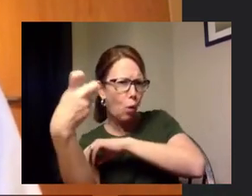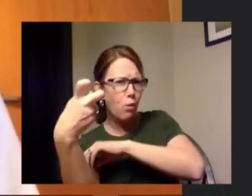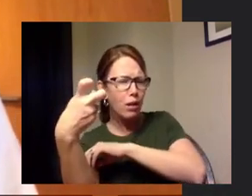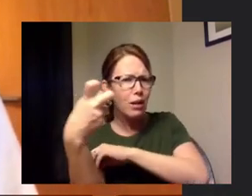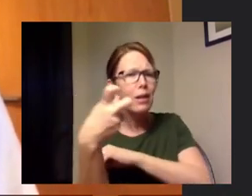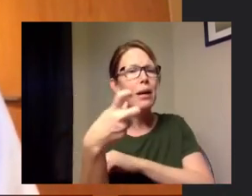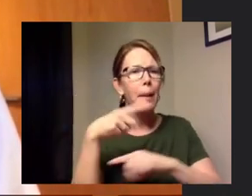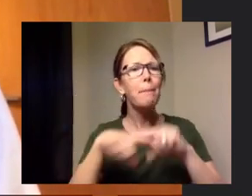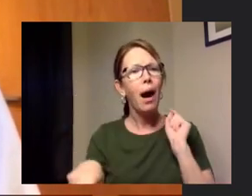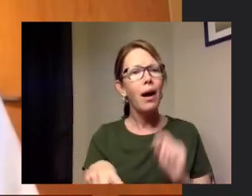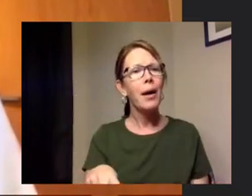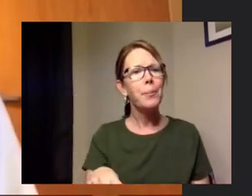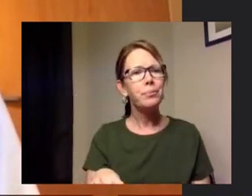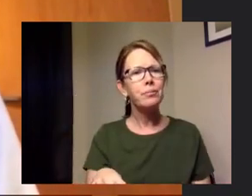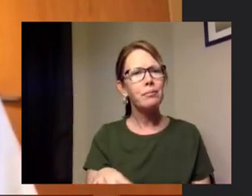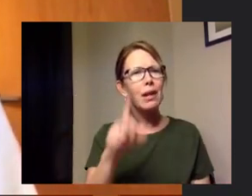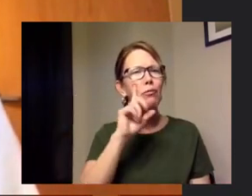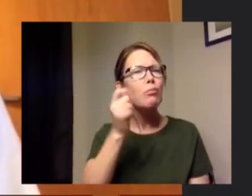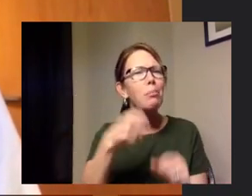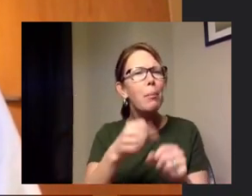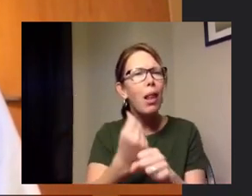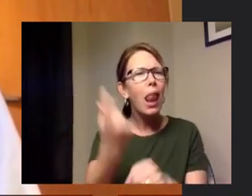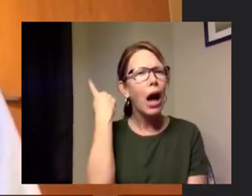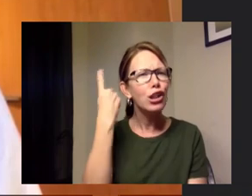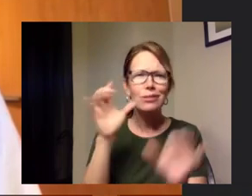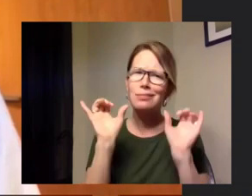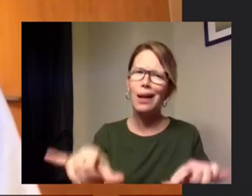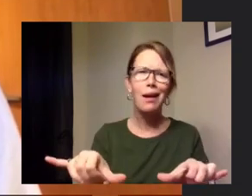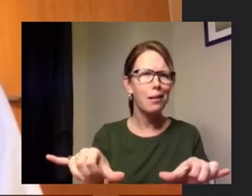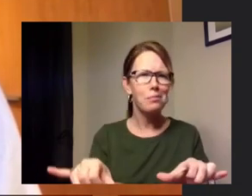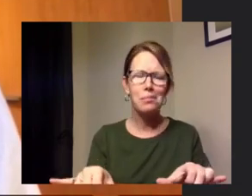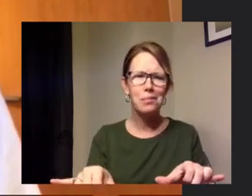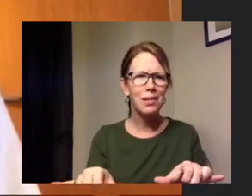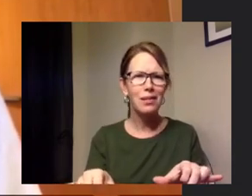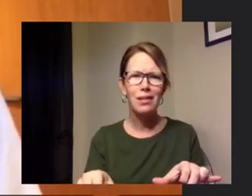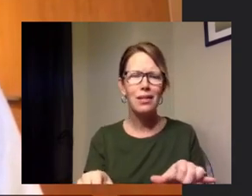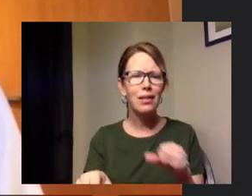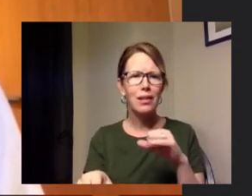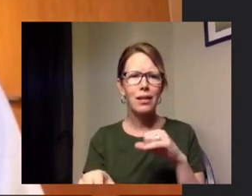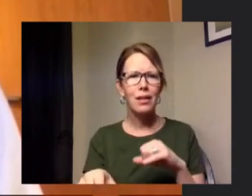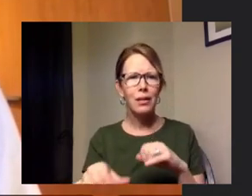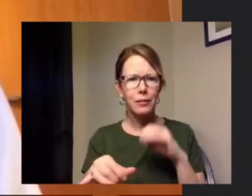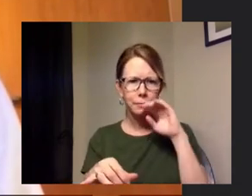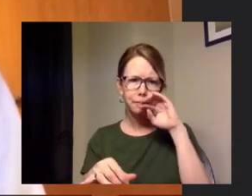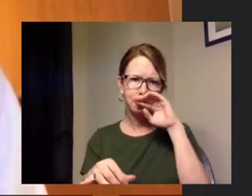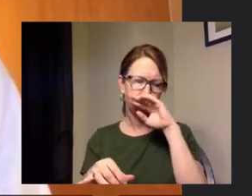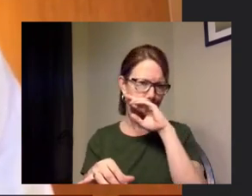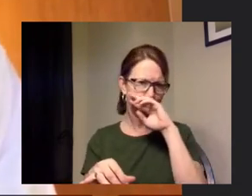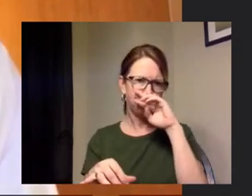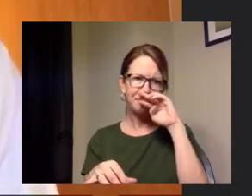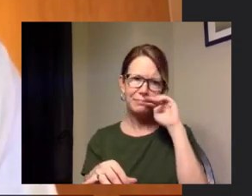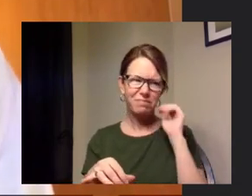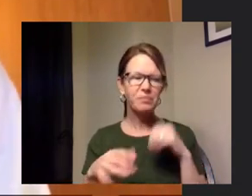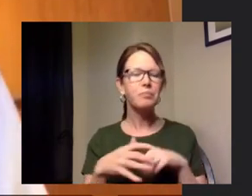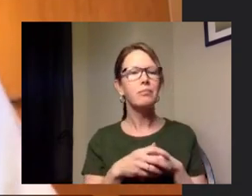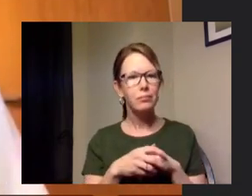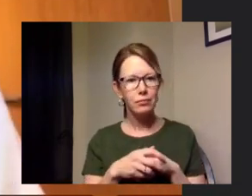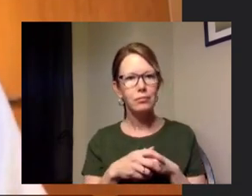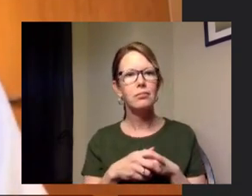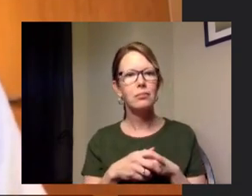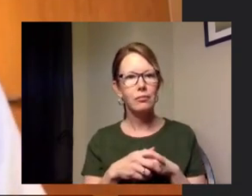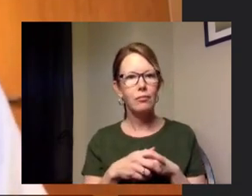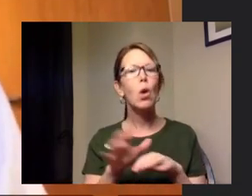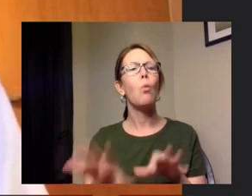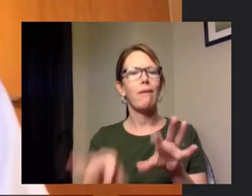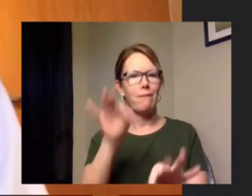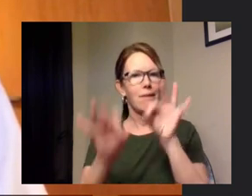but if you remember about a year ago we went through this as well um we did end up finding the the